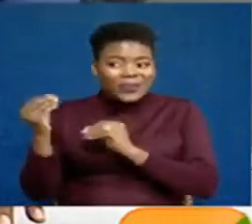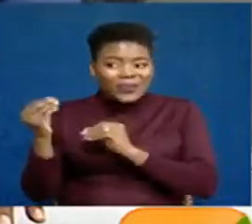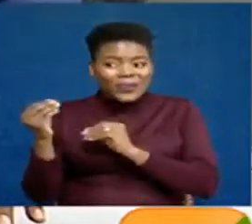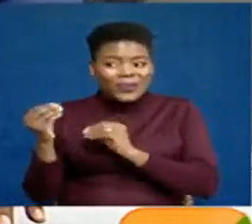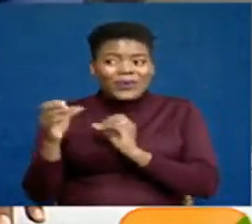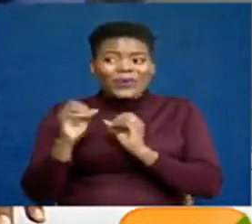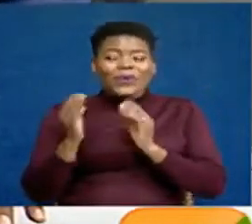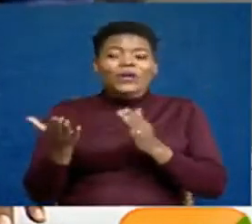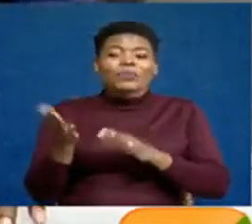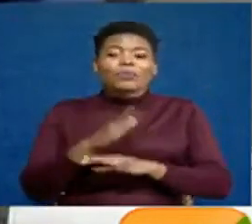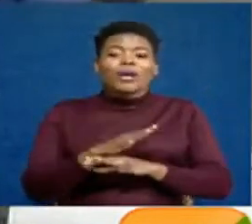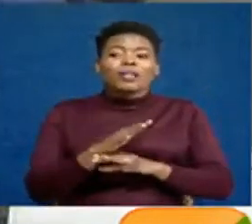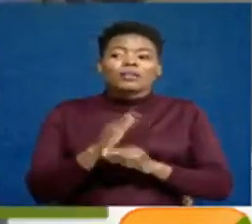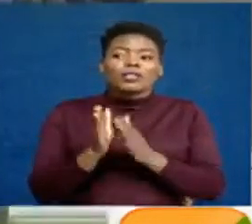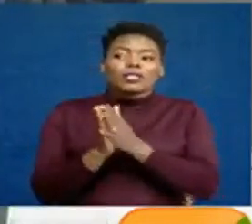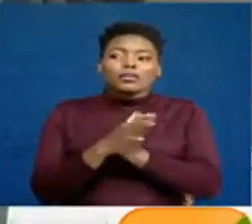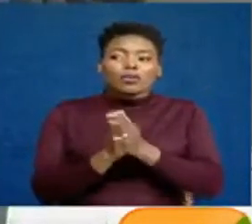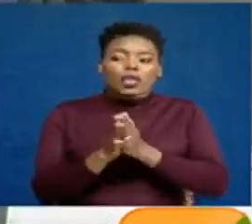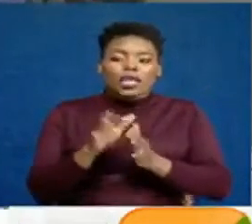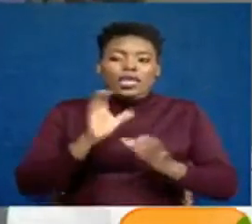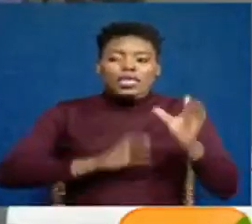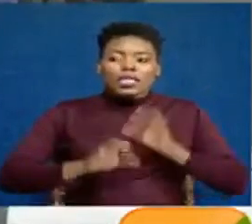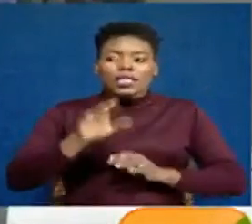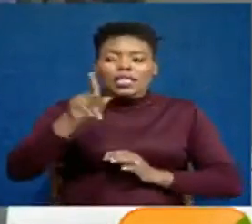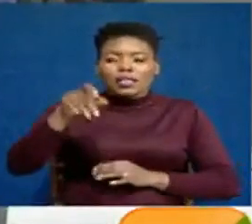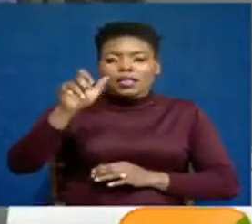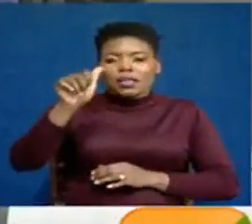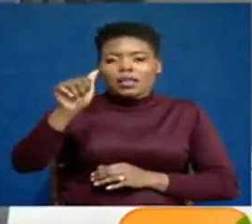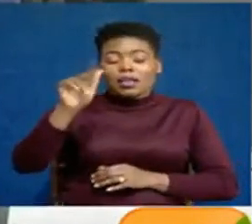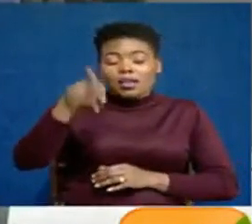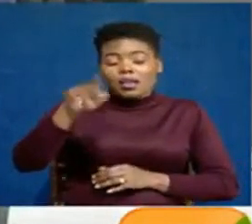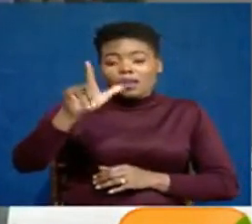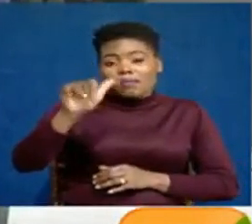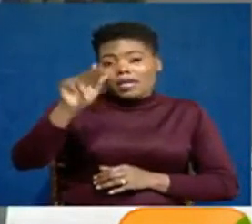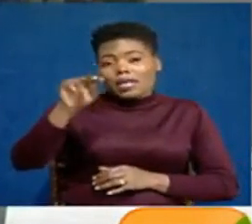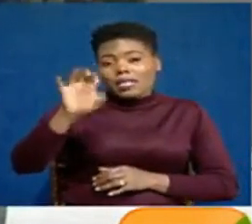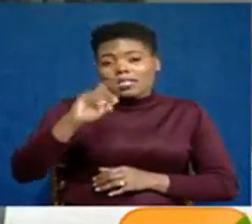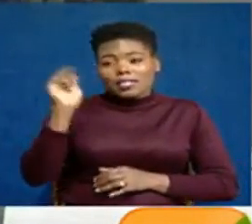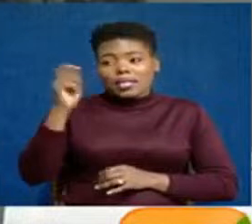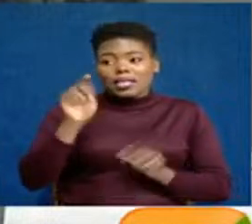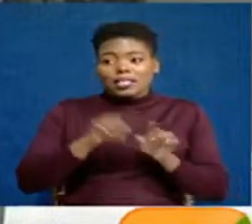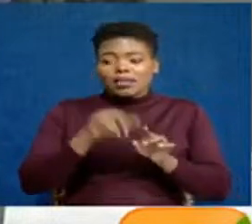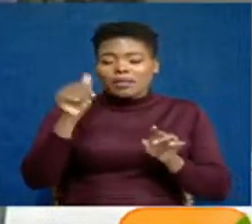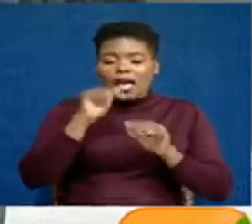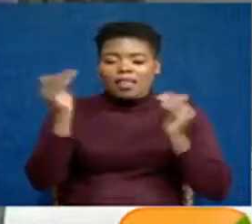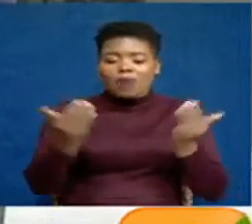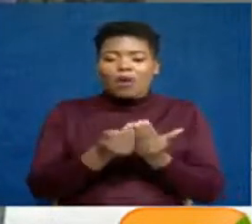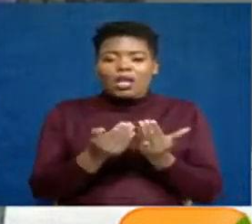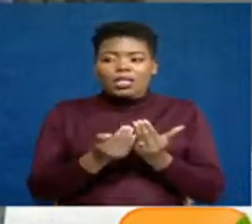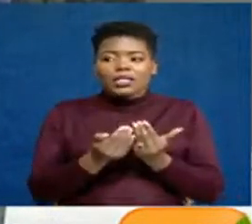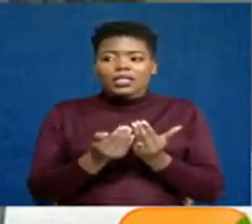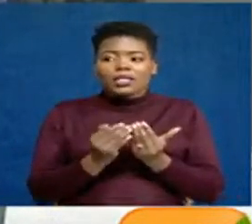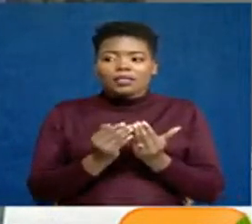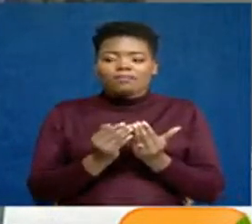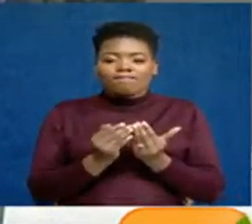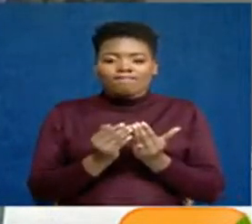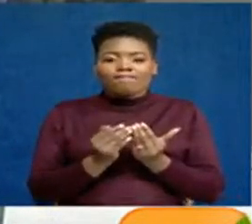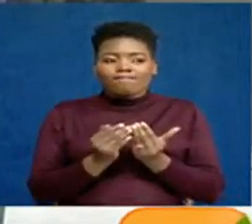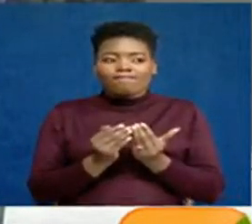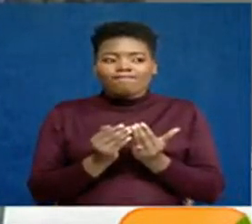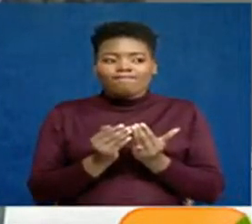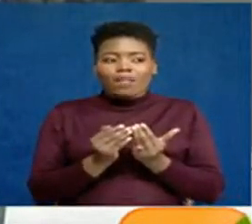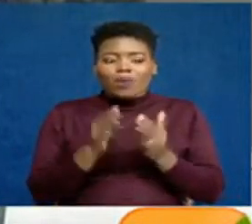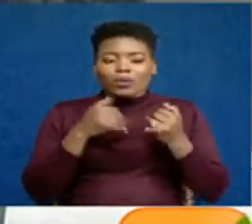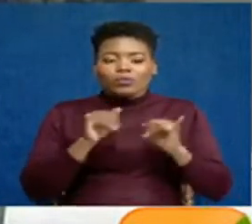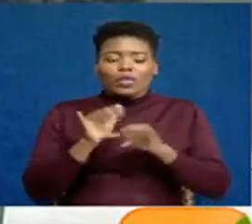onto our weekly feature, Citizen Planet. And as Kenya, just like the rest of the world, grapples with the ever-growing crisis of